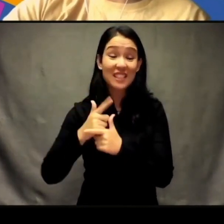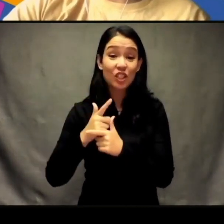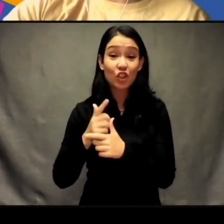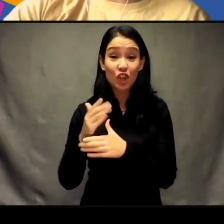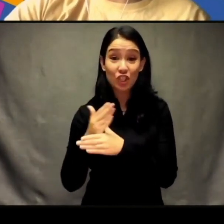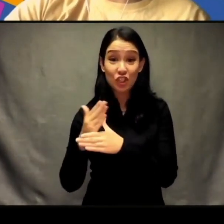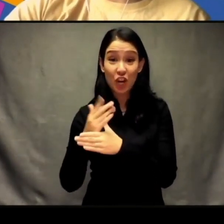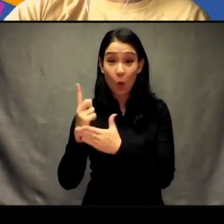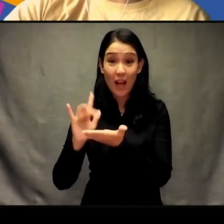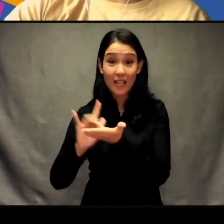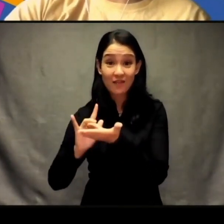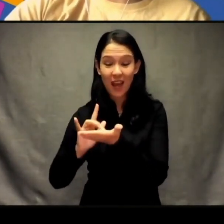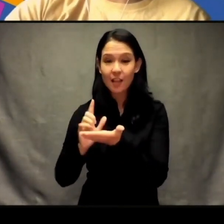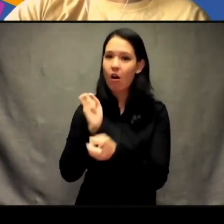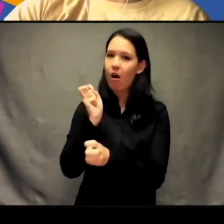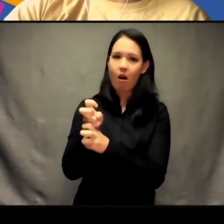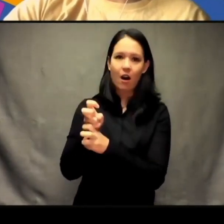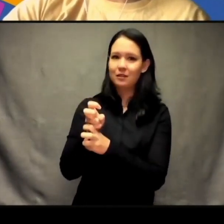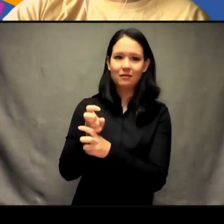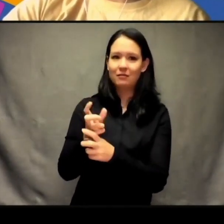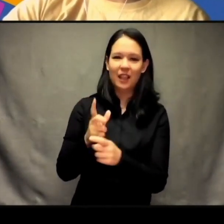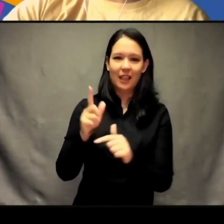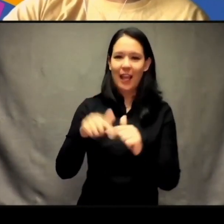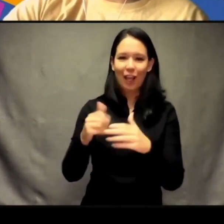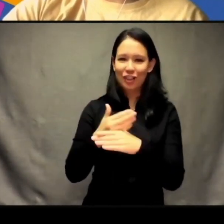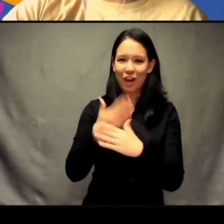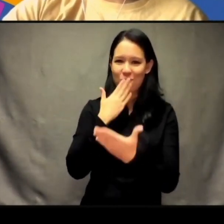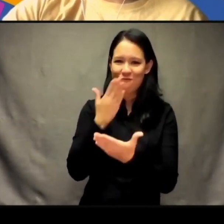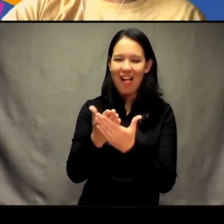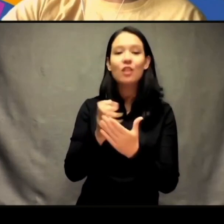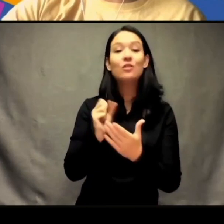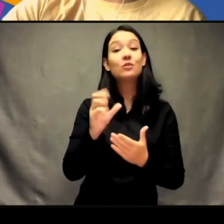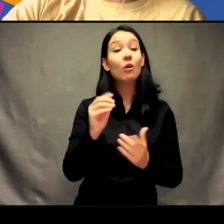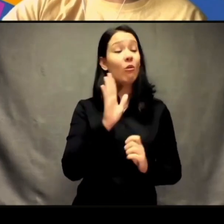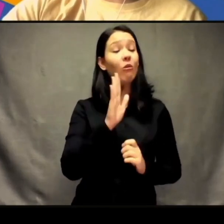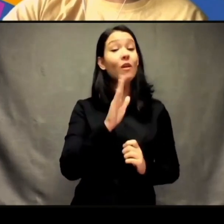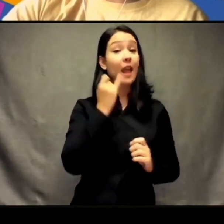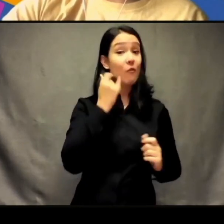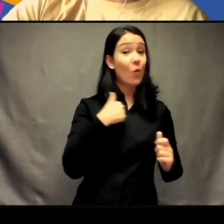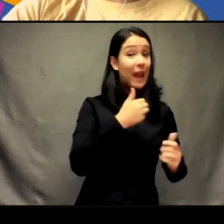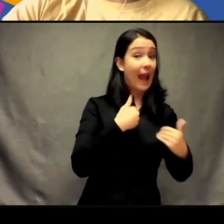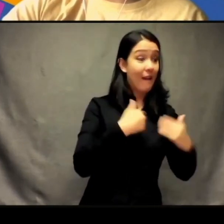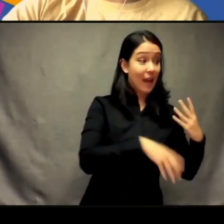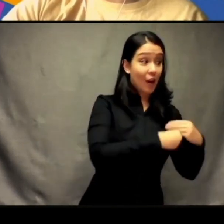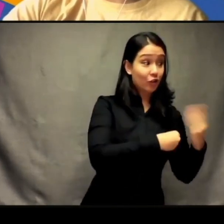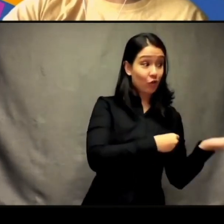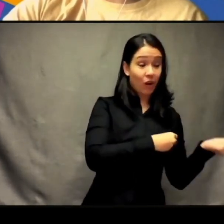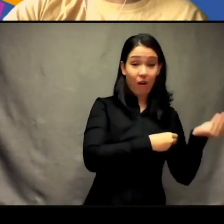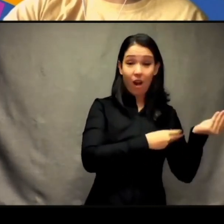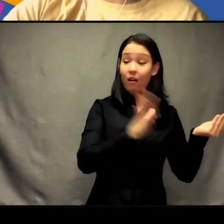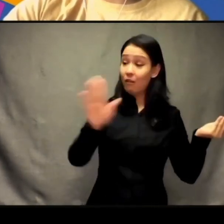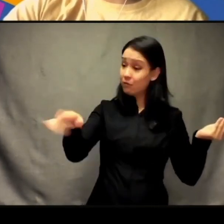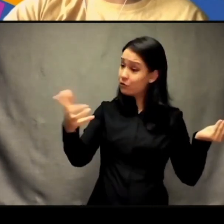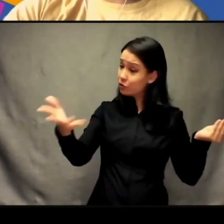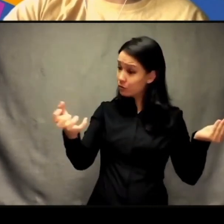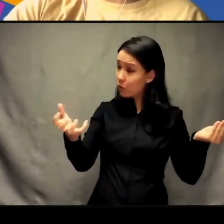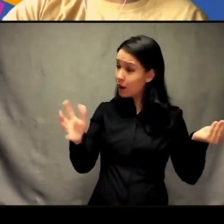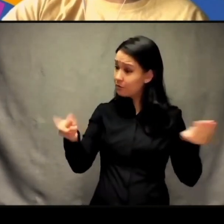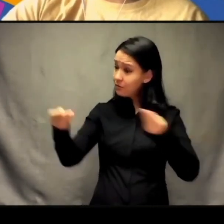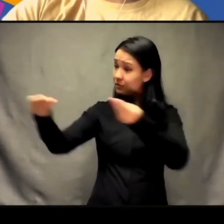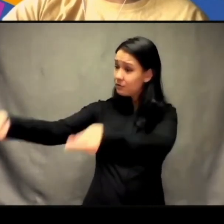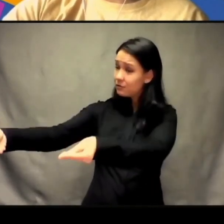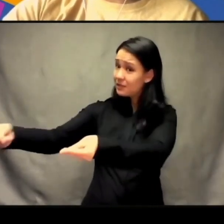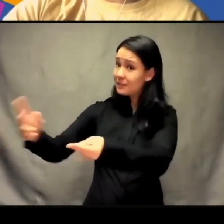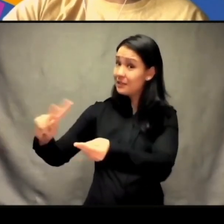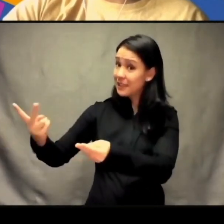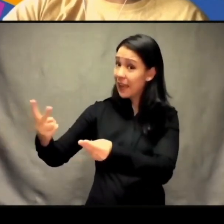we ask the parents or adult caregivers if they'd like an extra device. Sometimes this is why